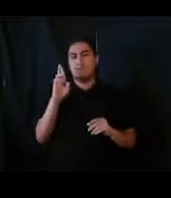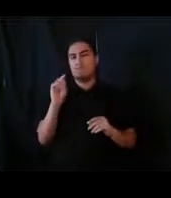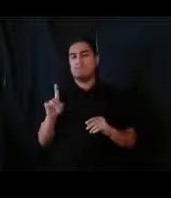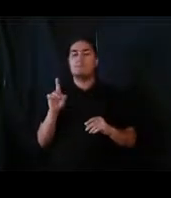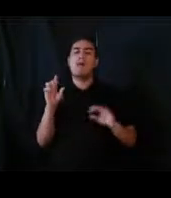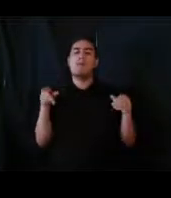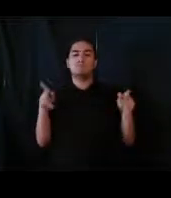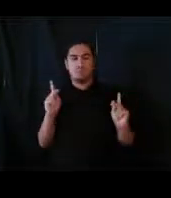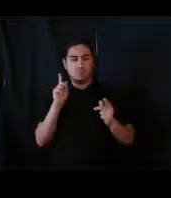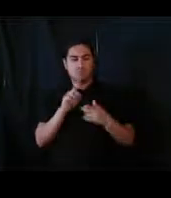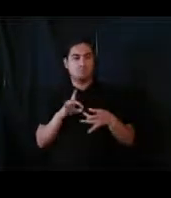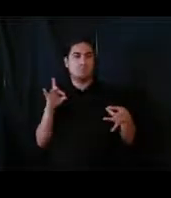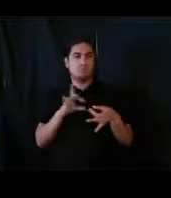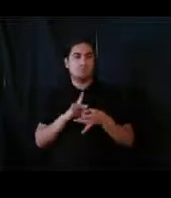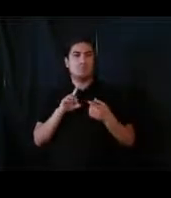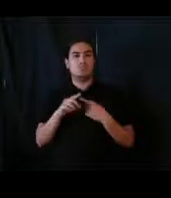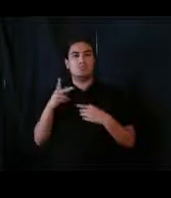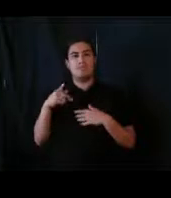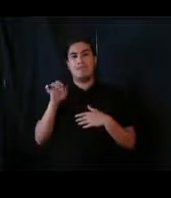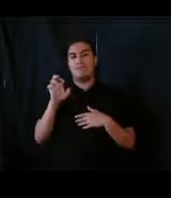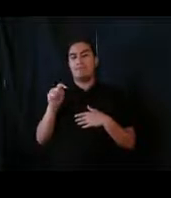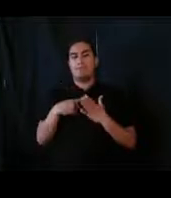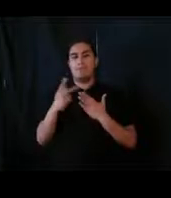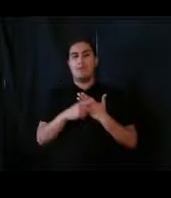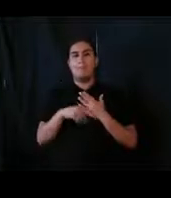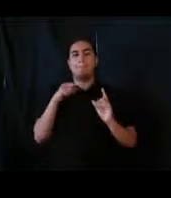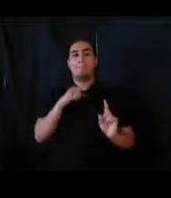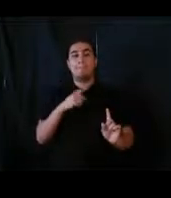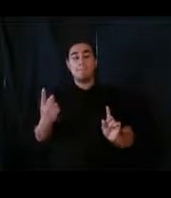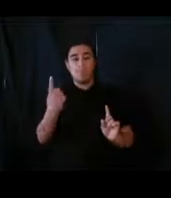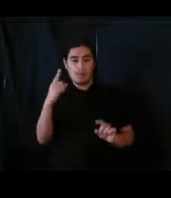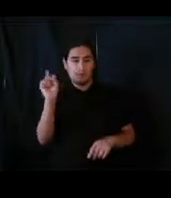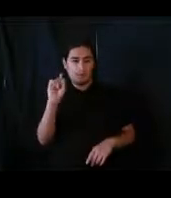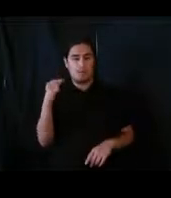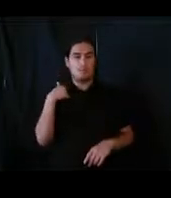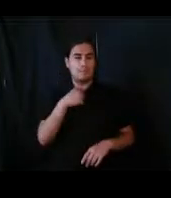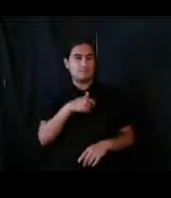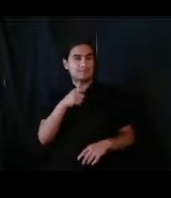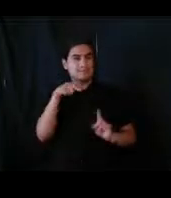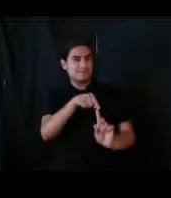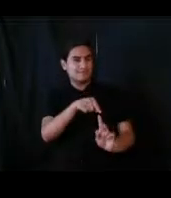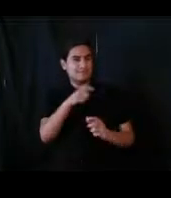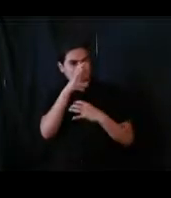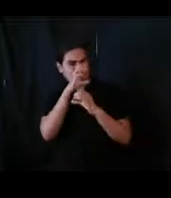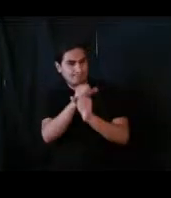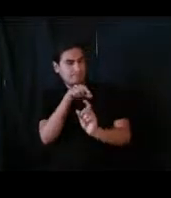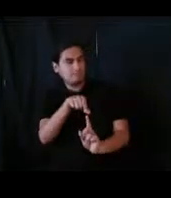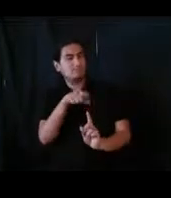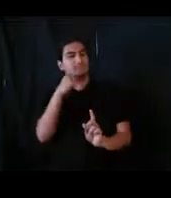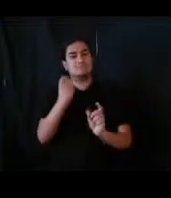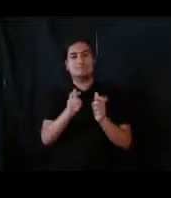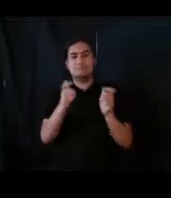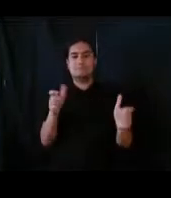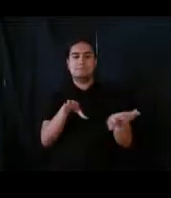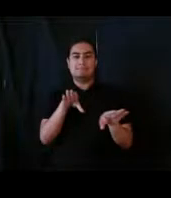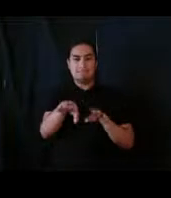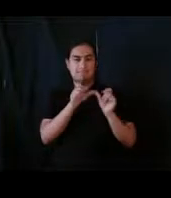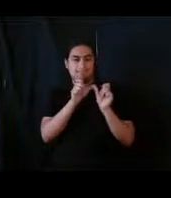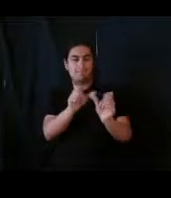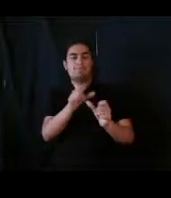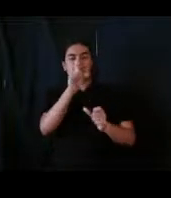including the reconnecting communities pilot program which is one we're particularly interested in because it represents a big step forward